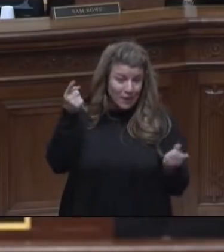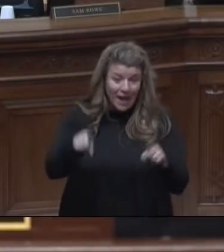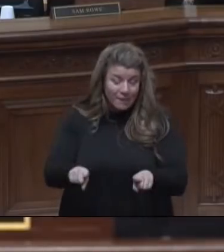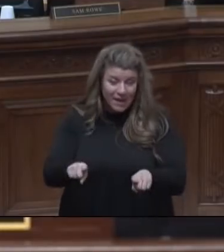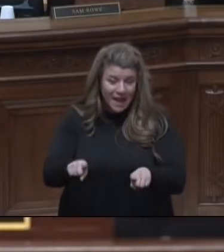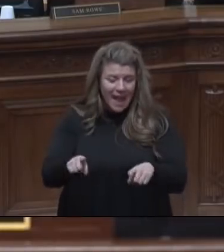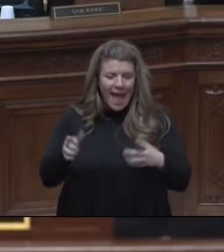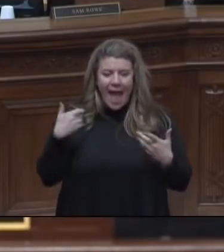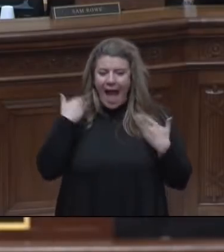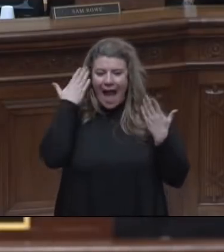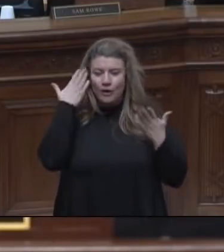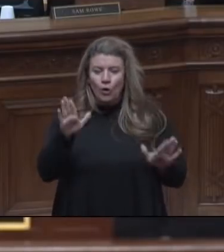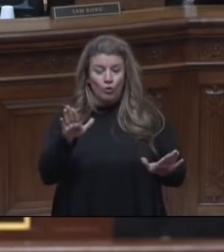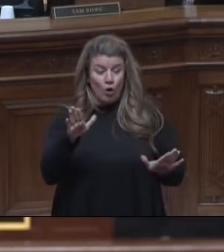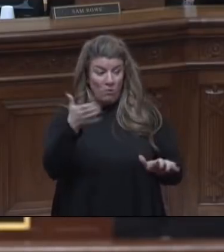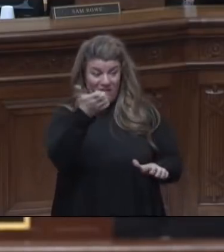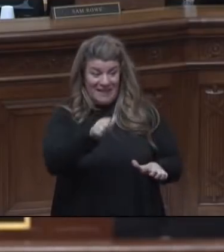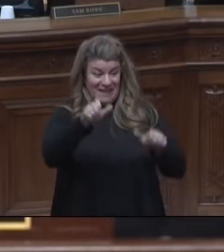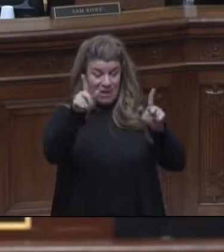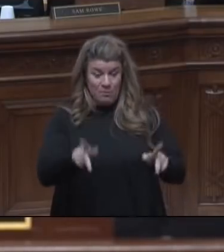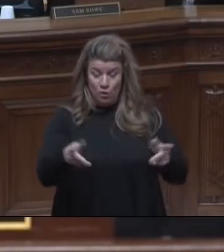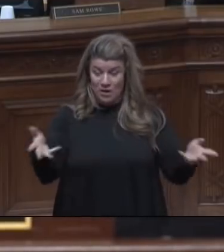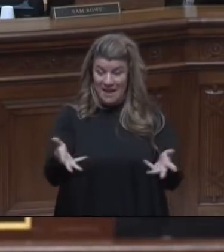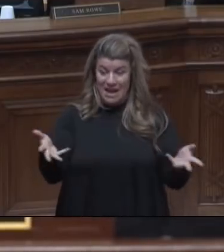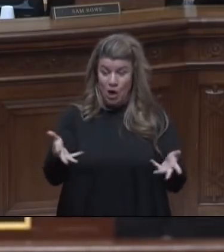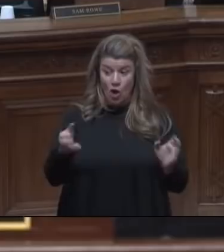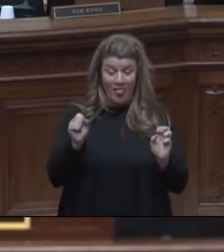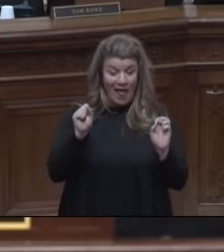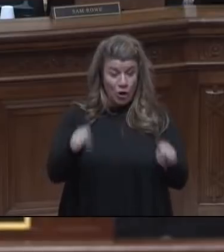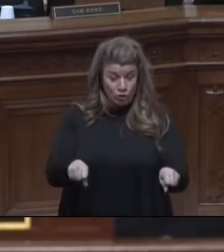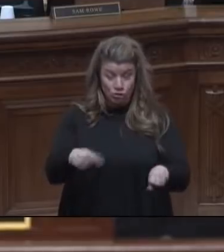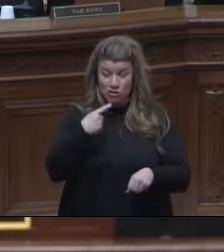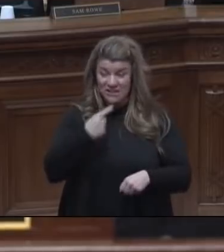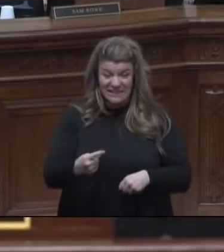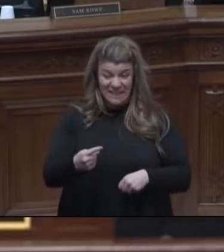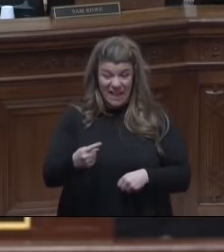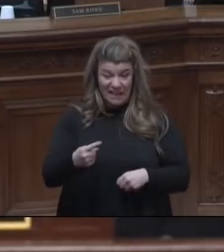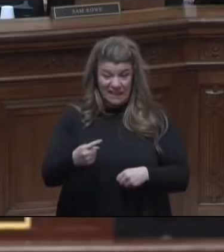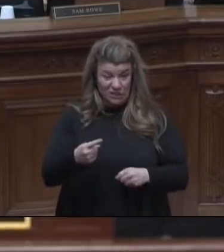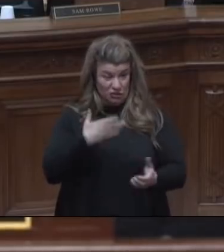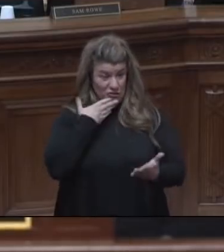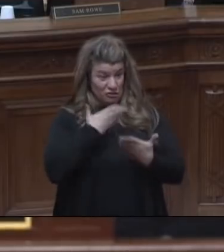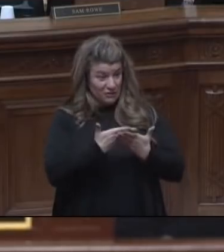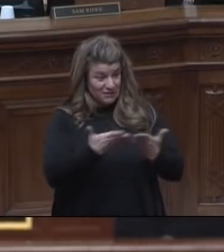I don't know any of us here that could possibly say that it's good stuff.